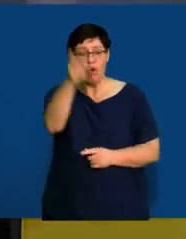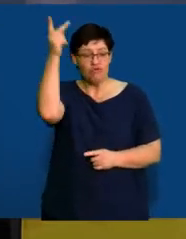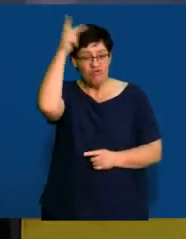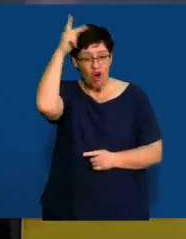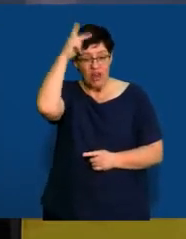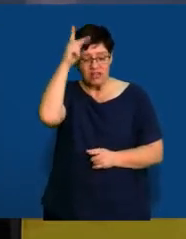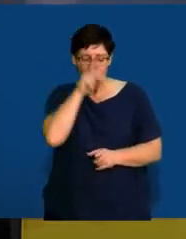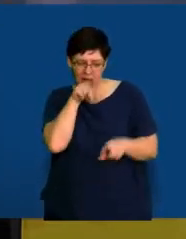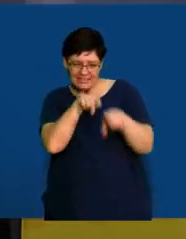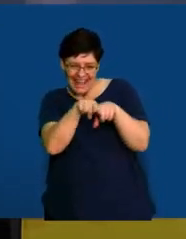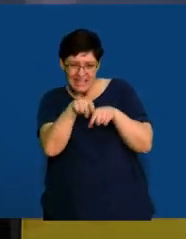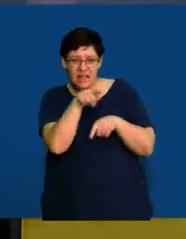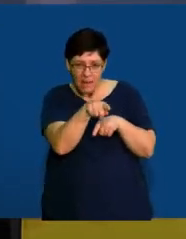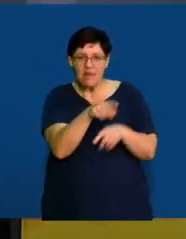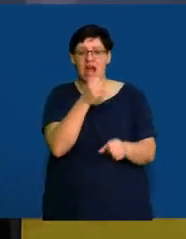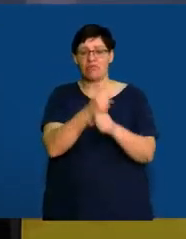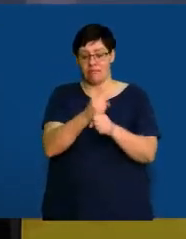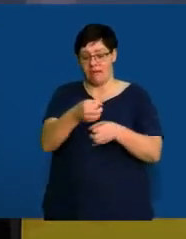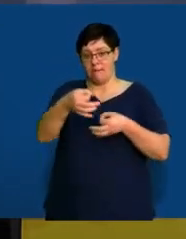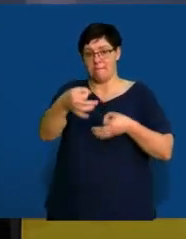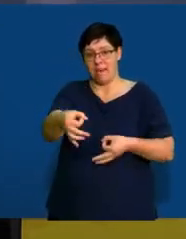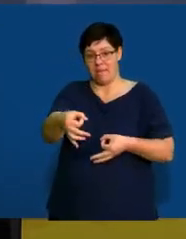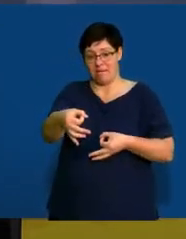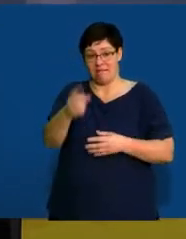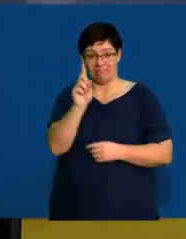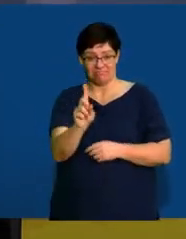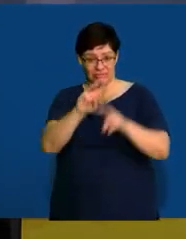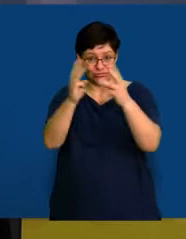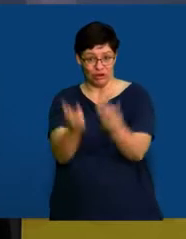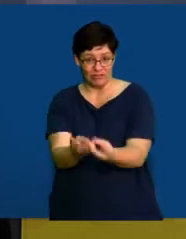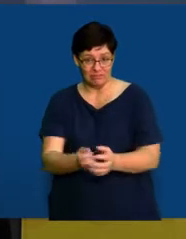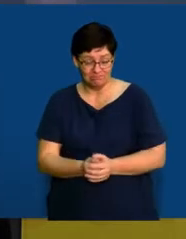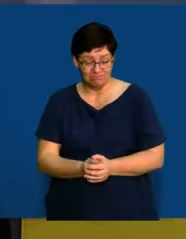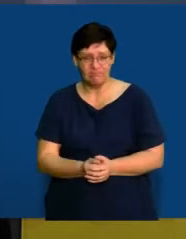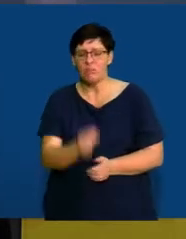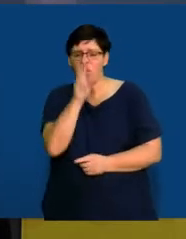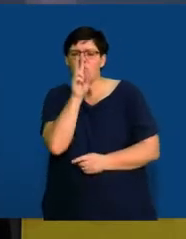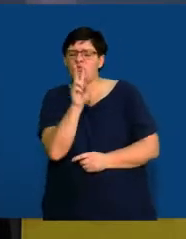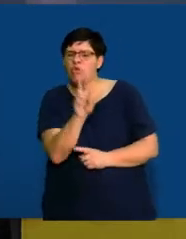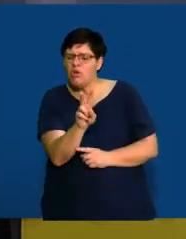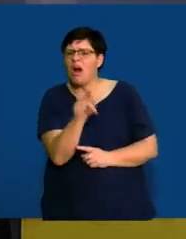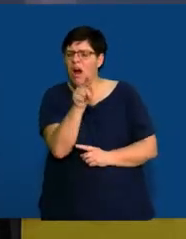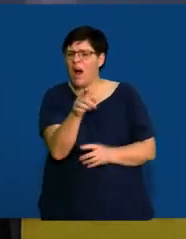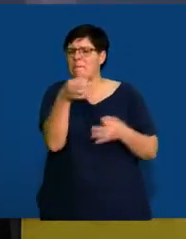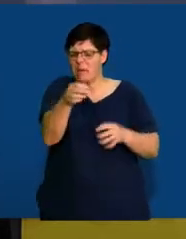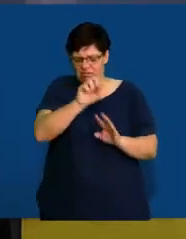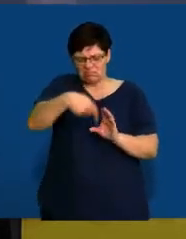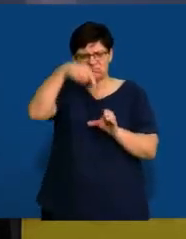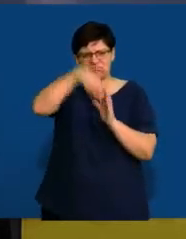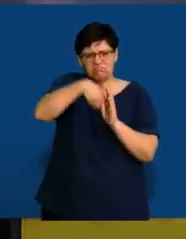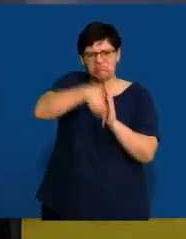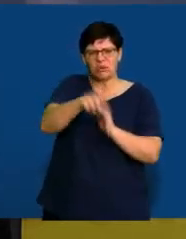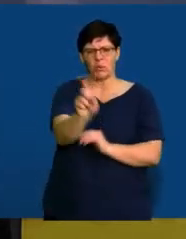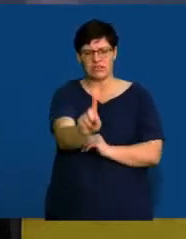being examined is Geography Paper 1. Let's look closely at what this paper is all about.